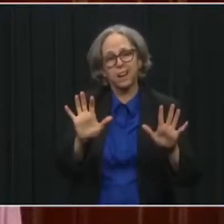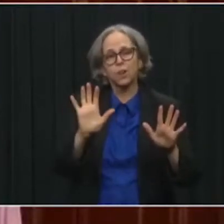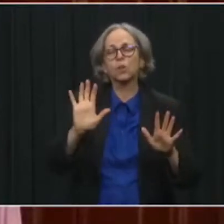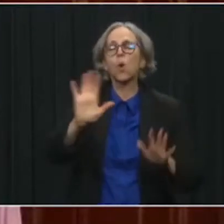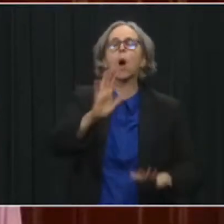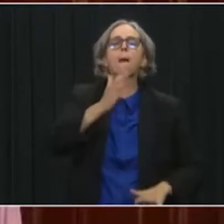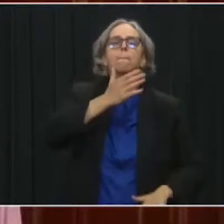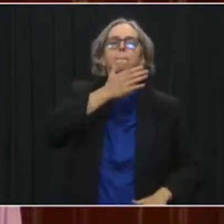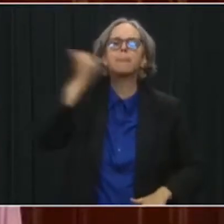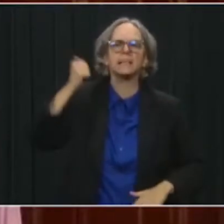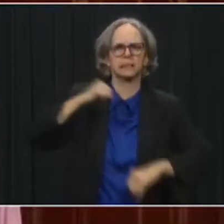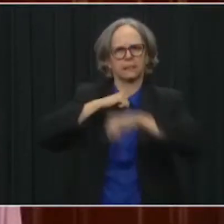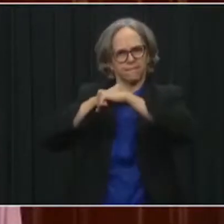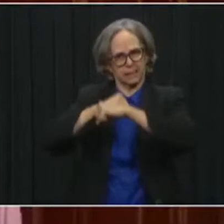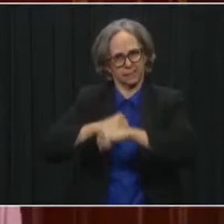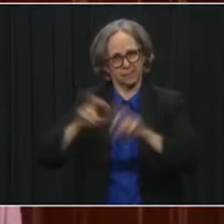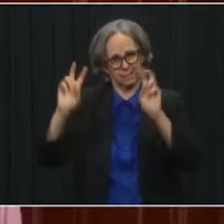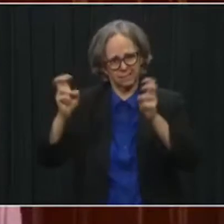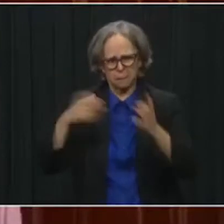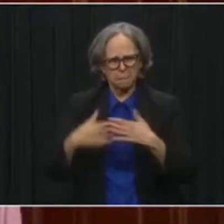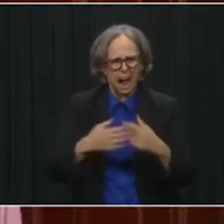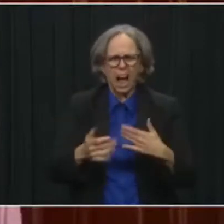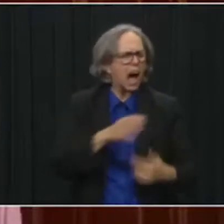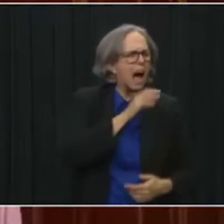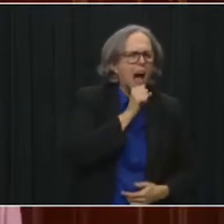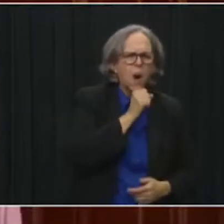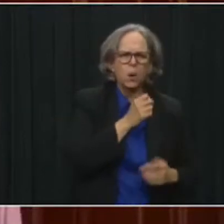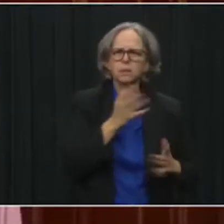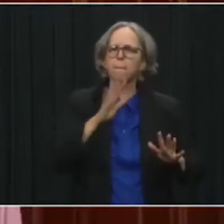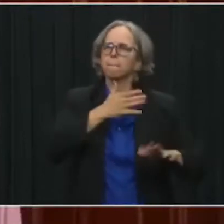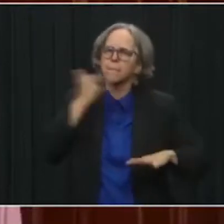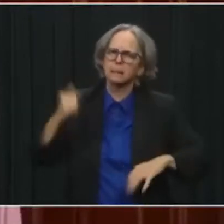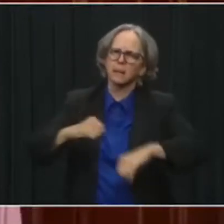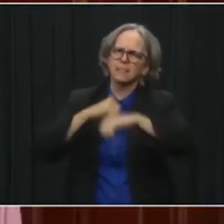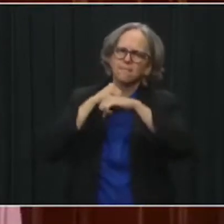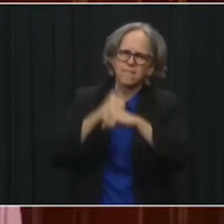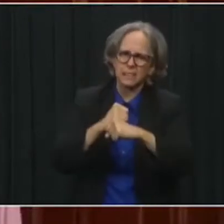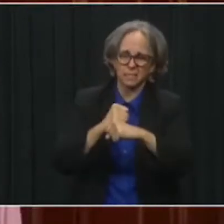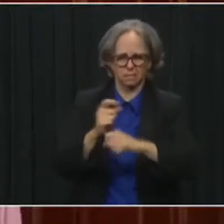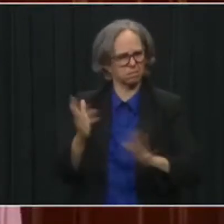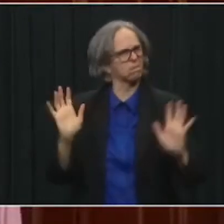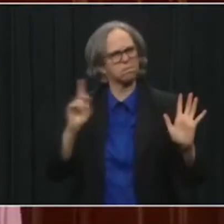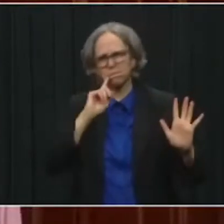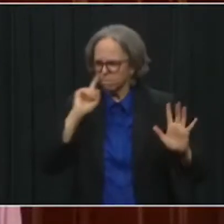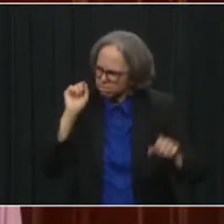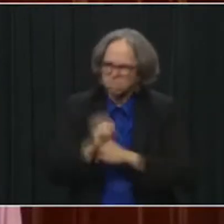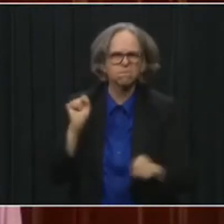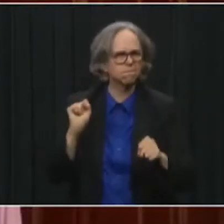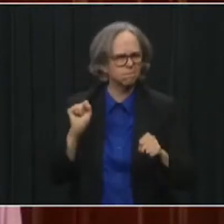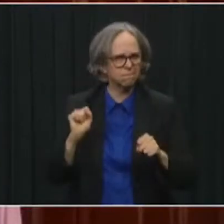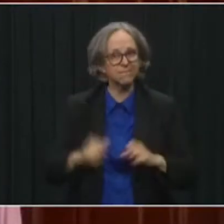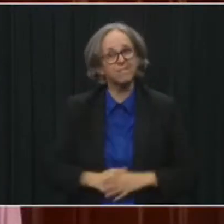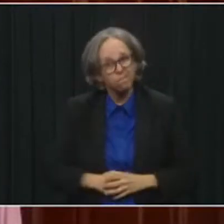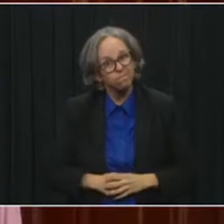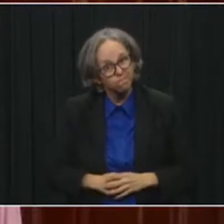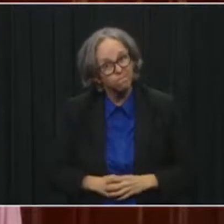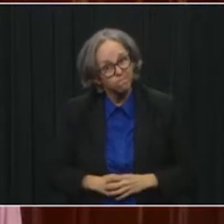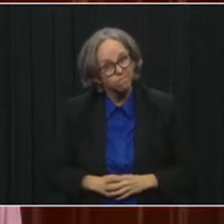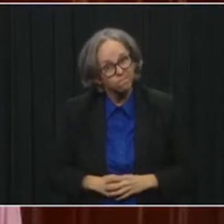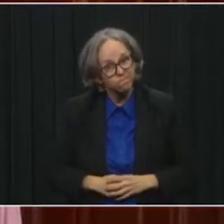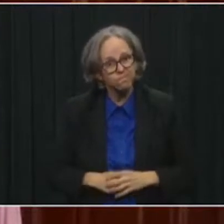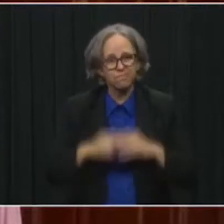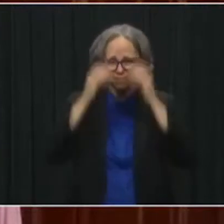for avoiding getting really sick from COVID-19 and for avoiding some of the lasting